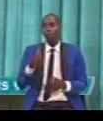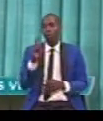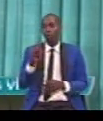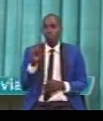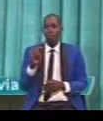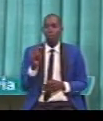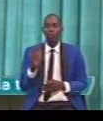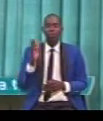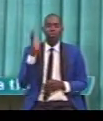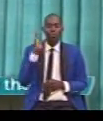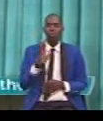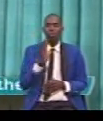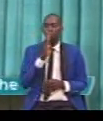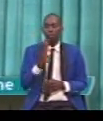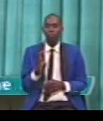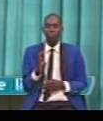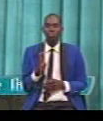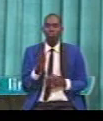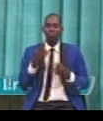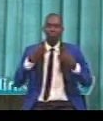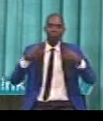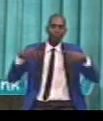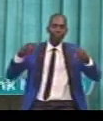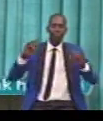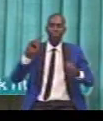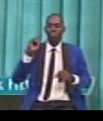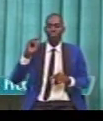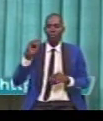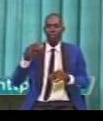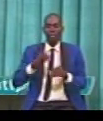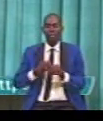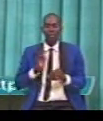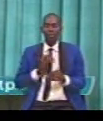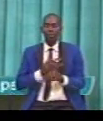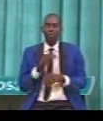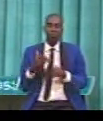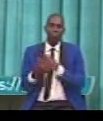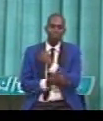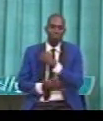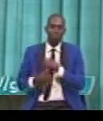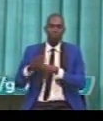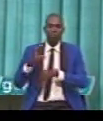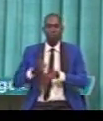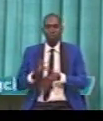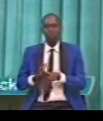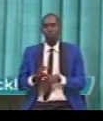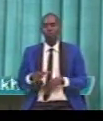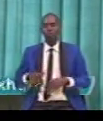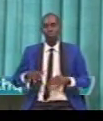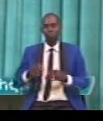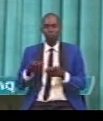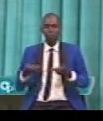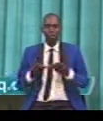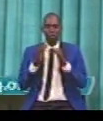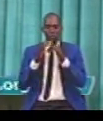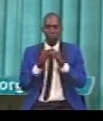our countries, districts, or churches. We want to thank the Lord. It's been